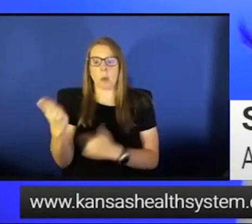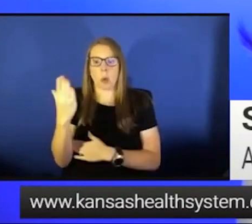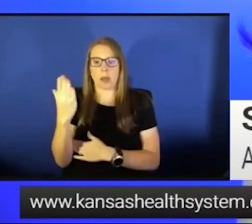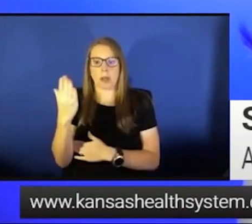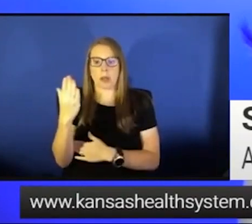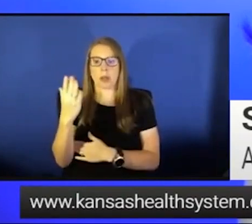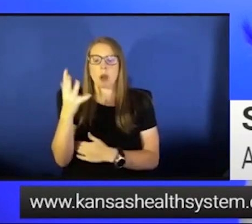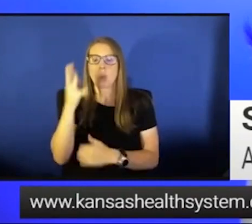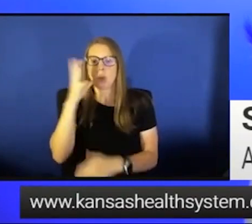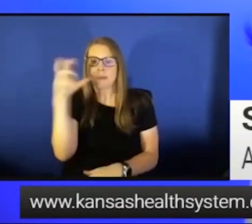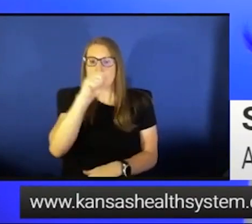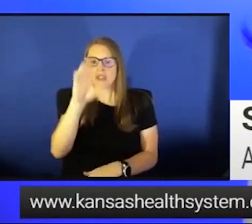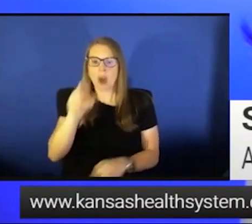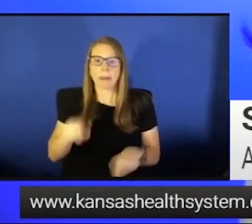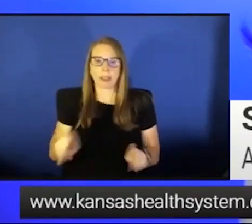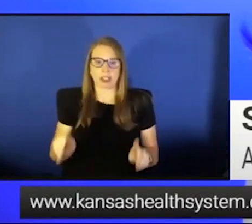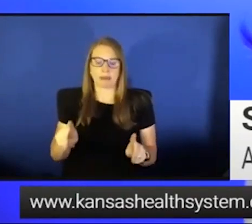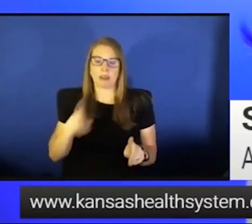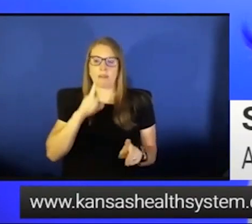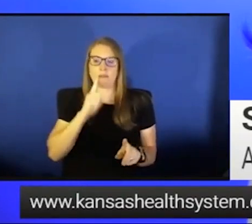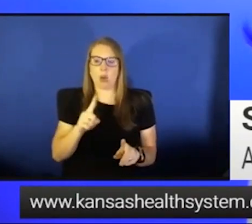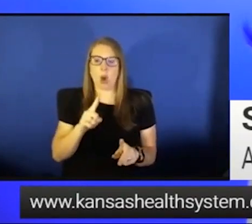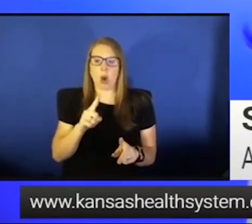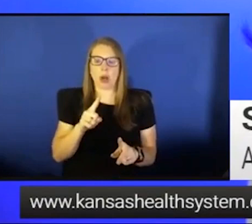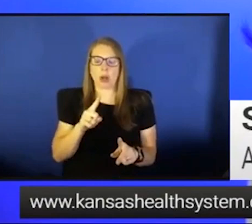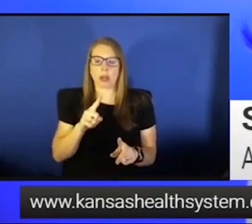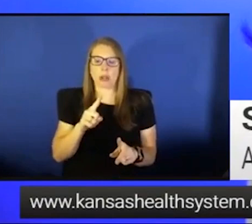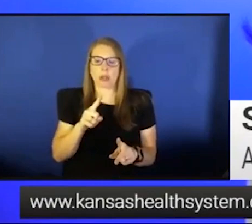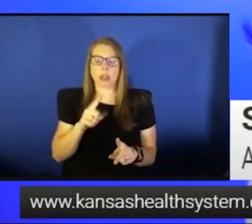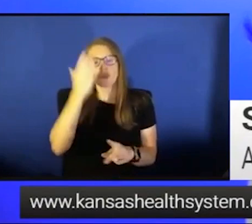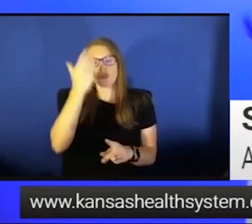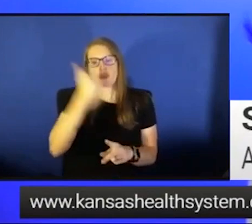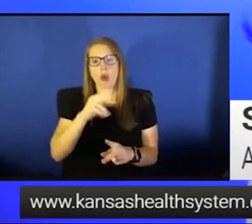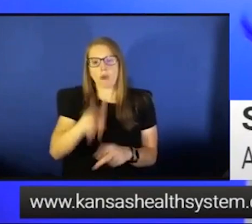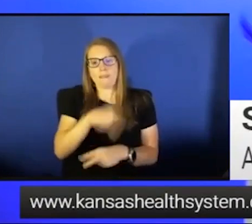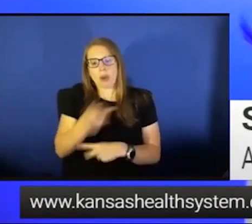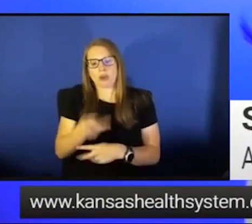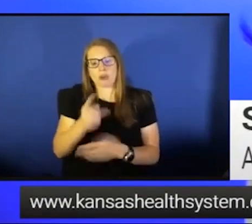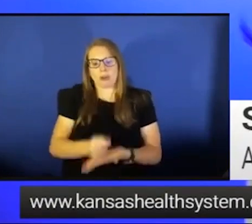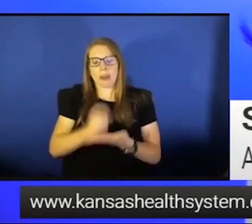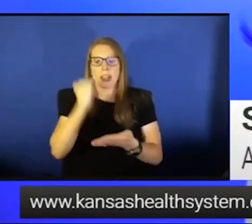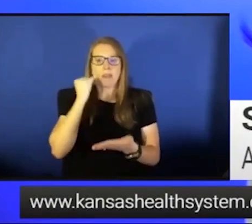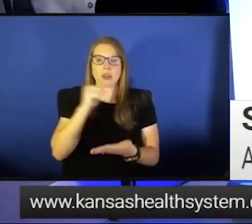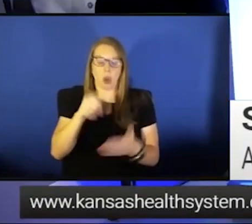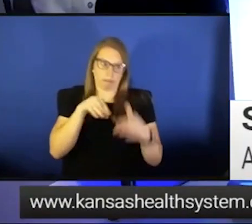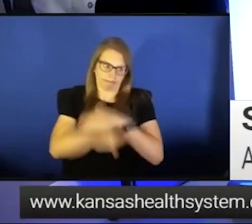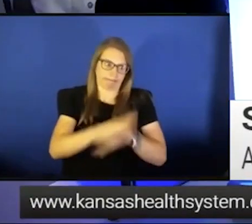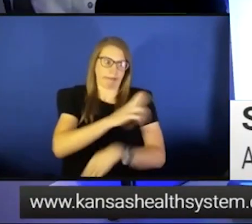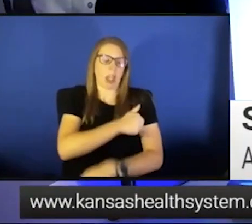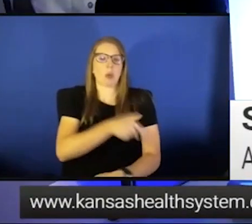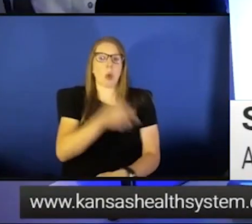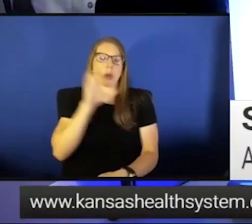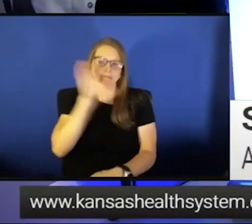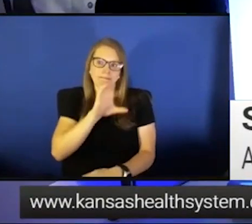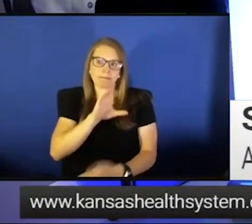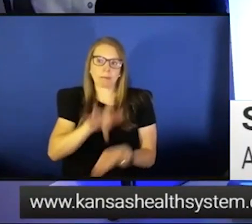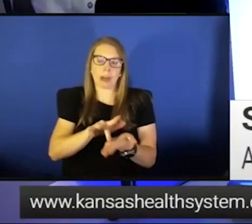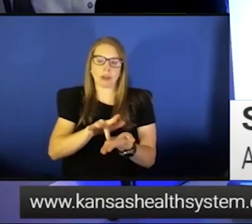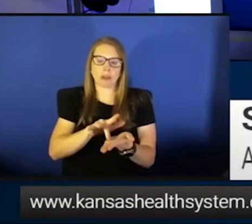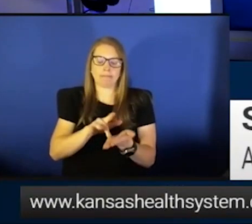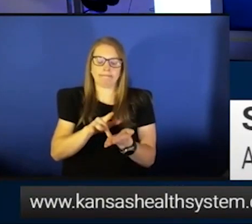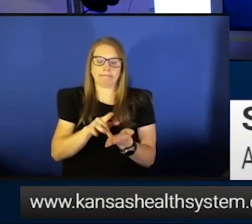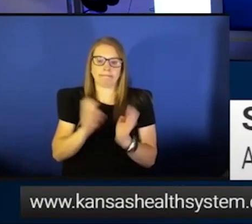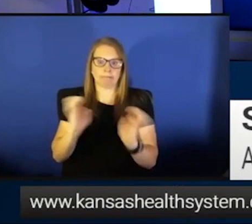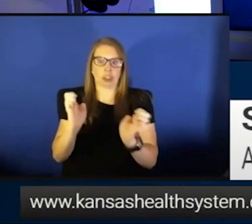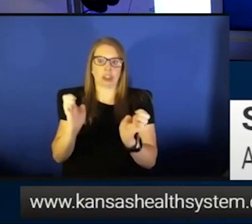your opportunity, for these stroke reversal treatments if you don't seek medical attention right away. Madeline, again, remind us, what